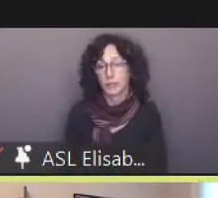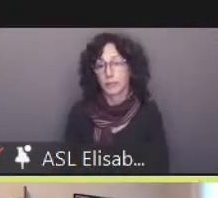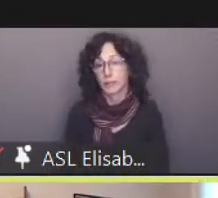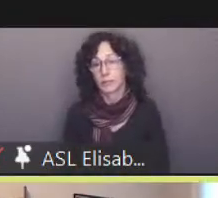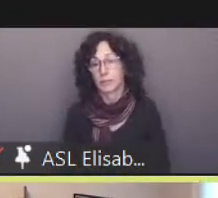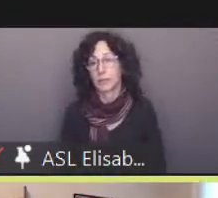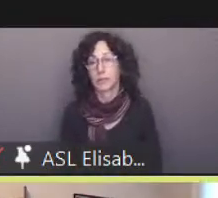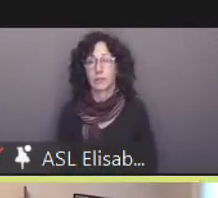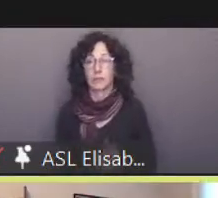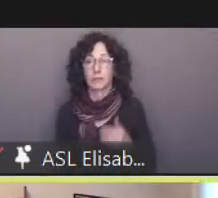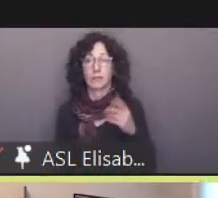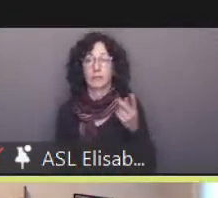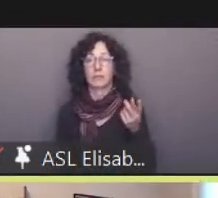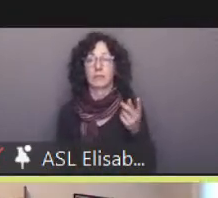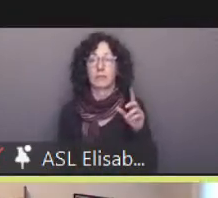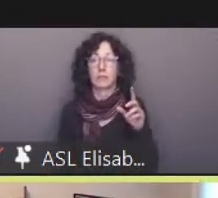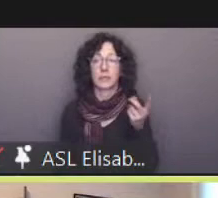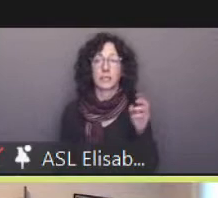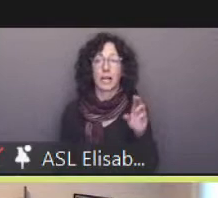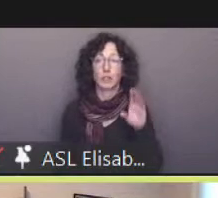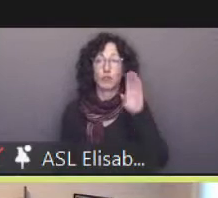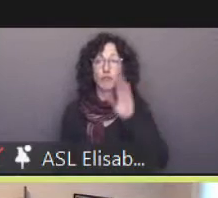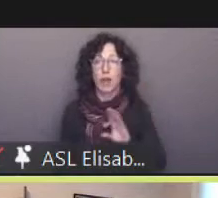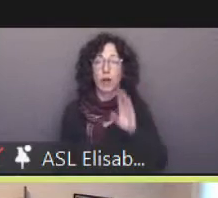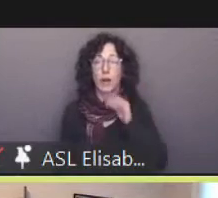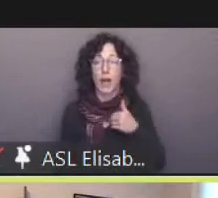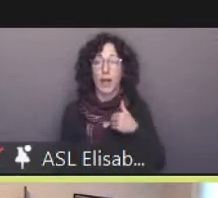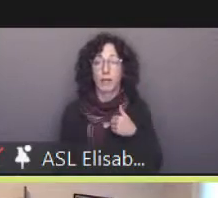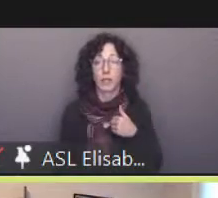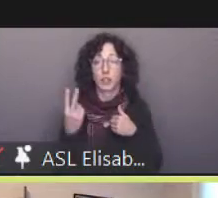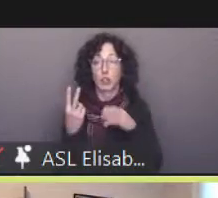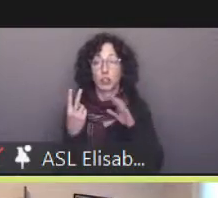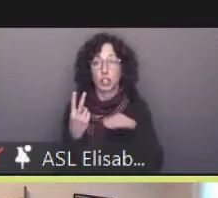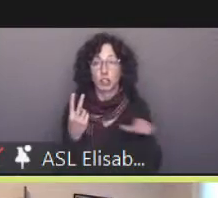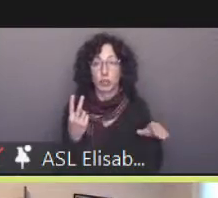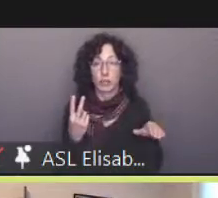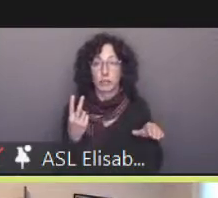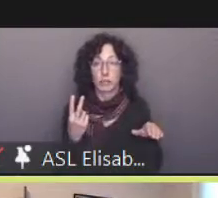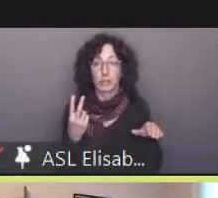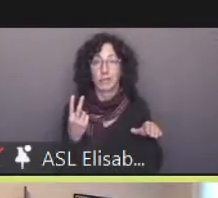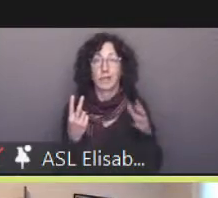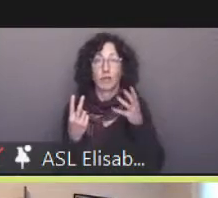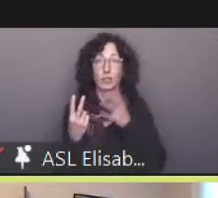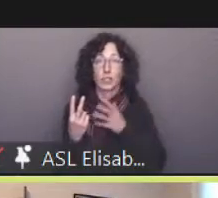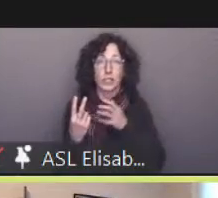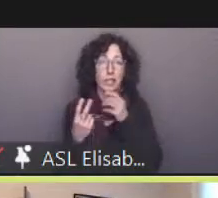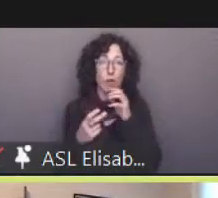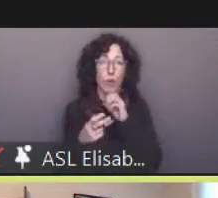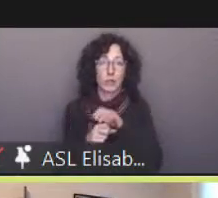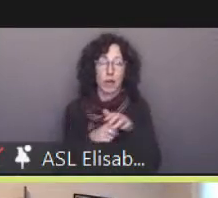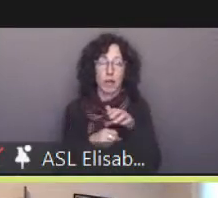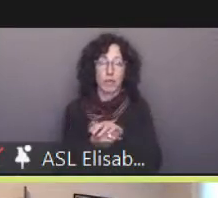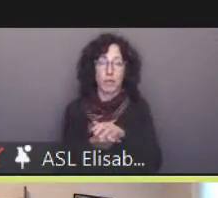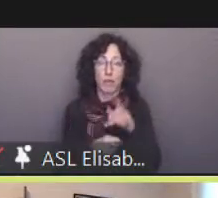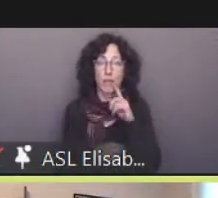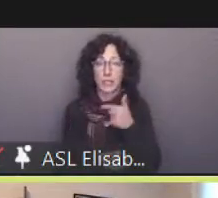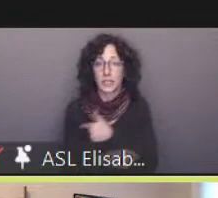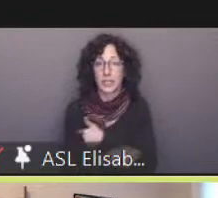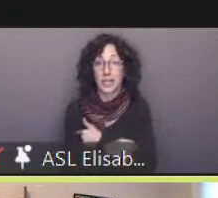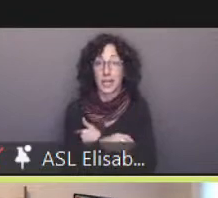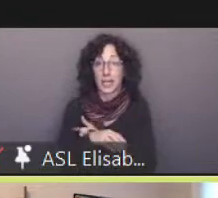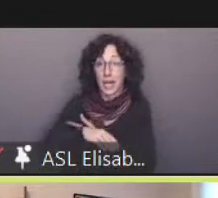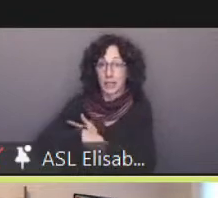I have 2 children who unfortunately are not old enough to be vaccinated yet.